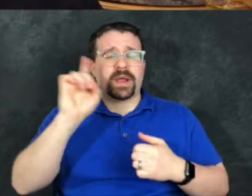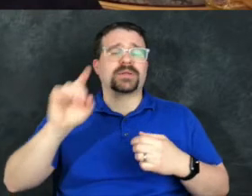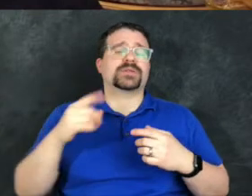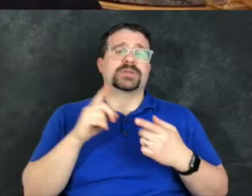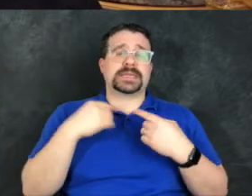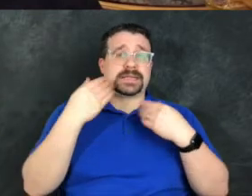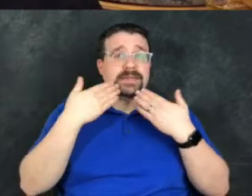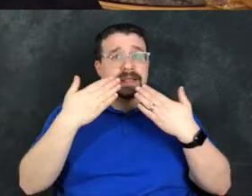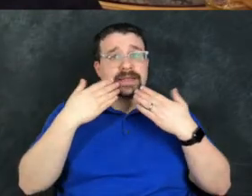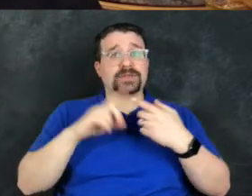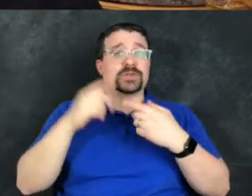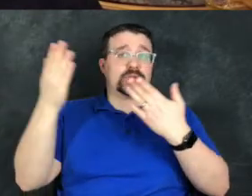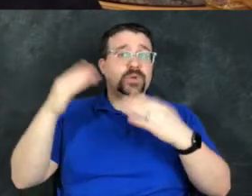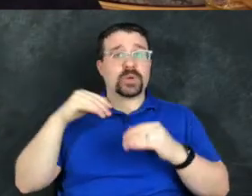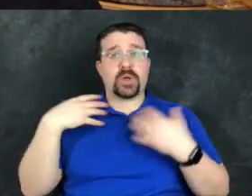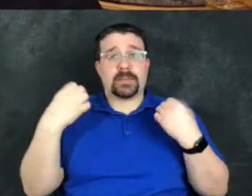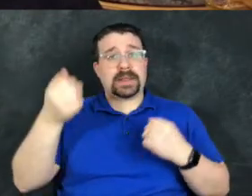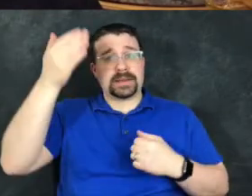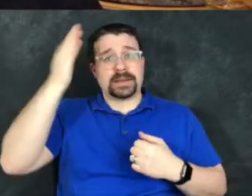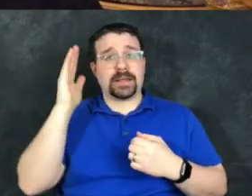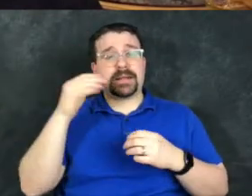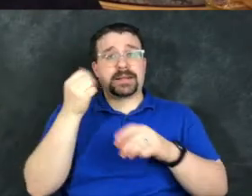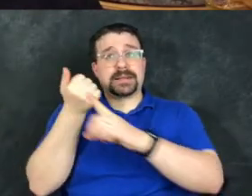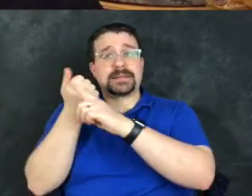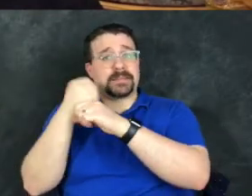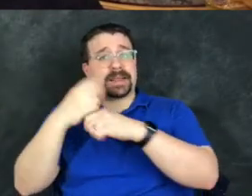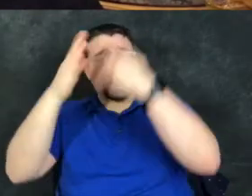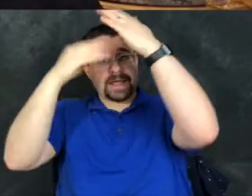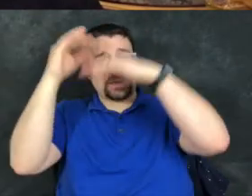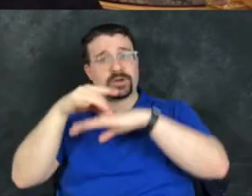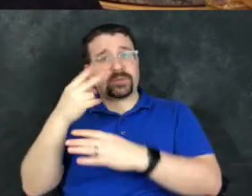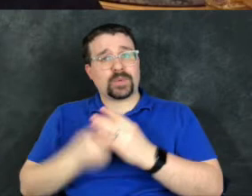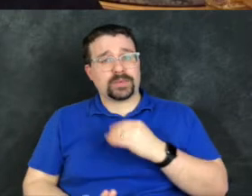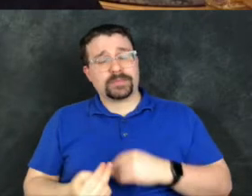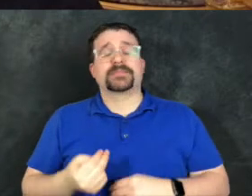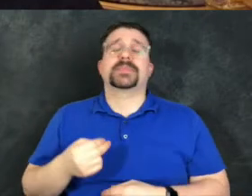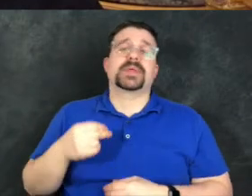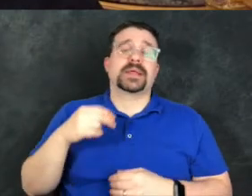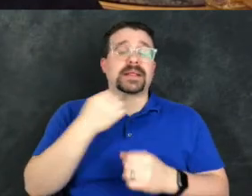joyful thing, always and everywhere, to give thanks to you, Almighty God, creator of